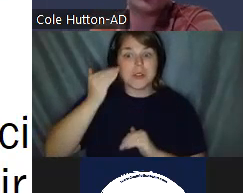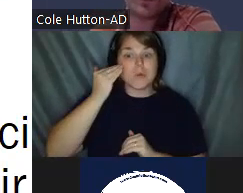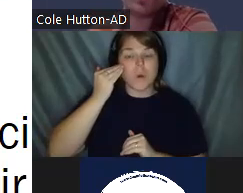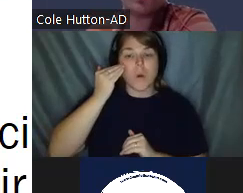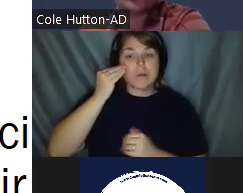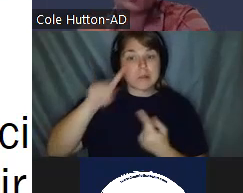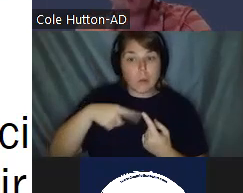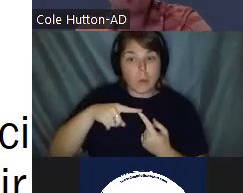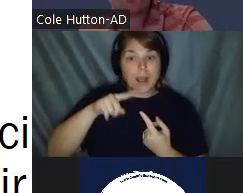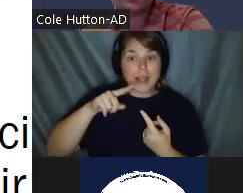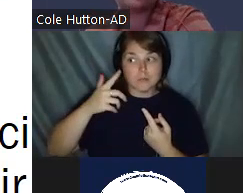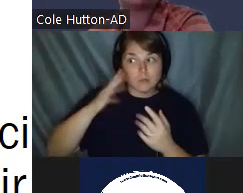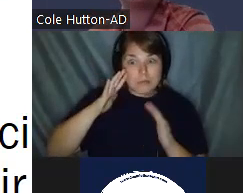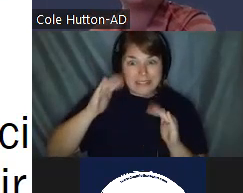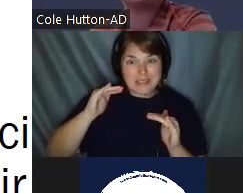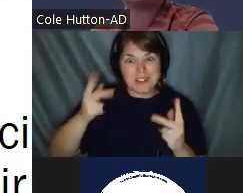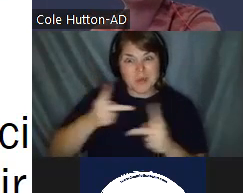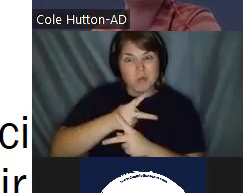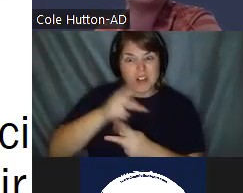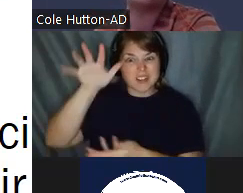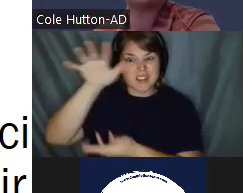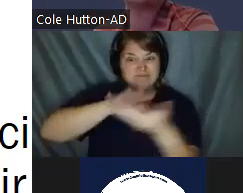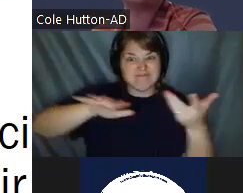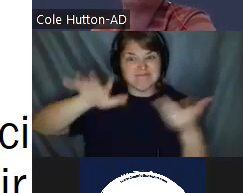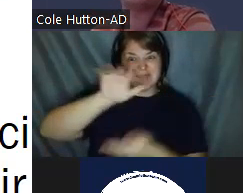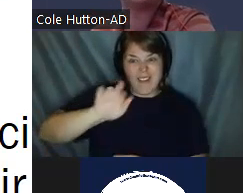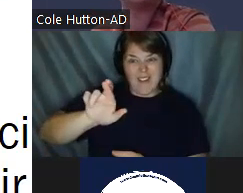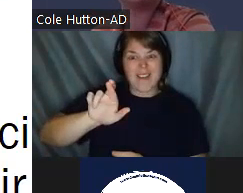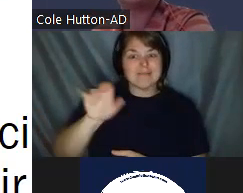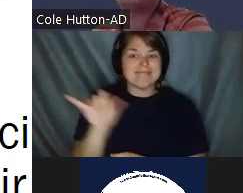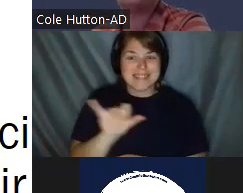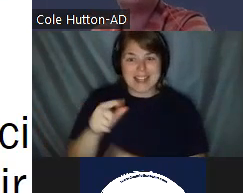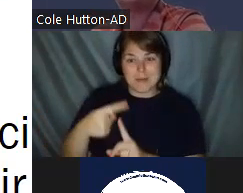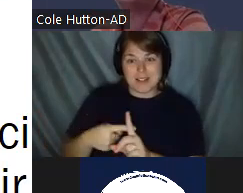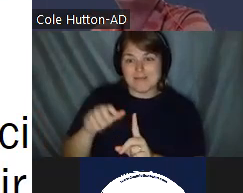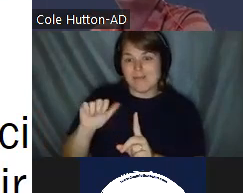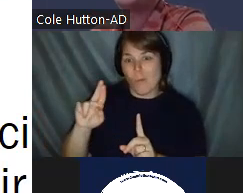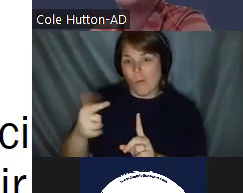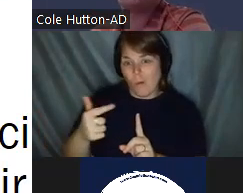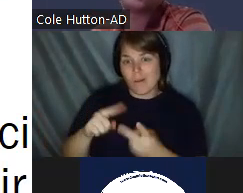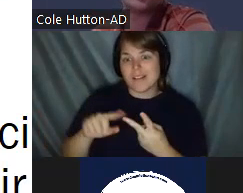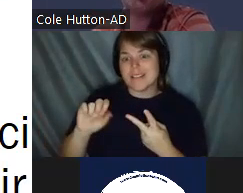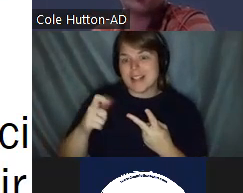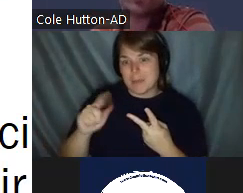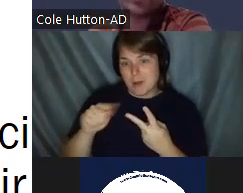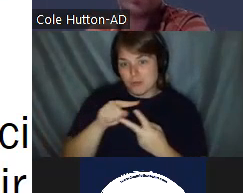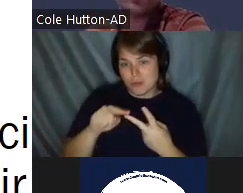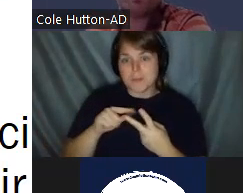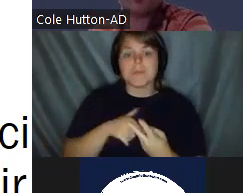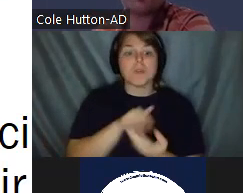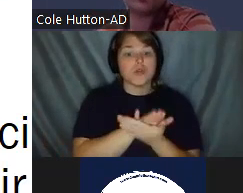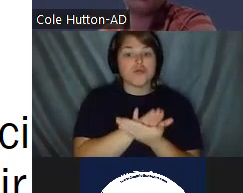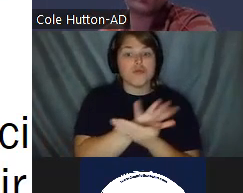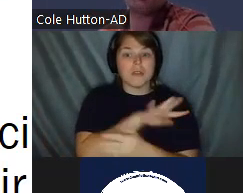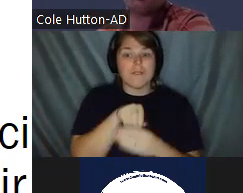when to expect some worse air quality, like the situation we experienced in August and September. So schools participate in the